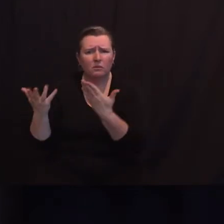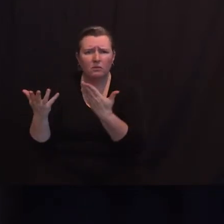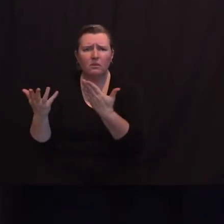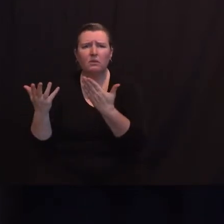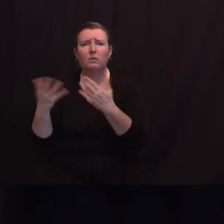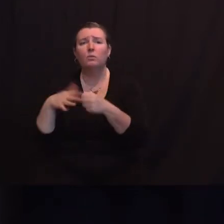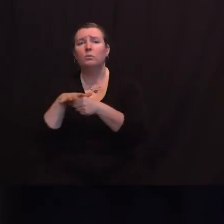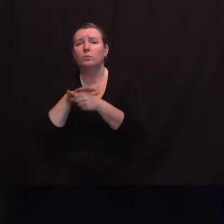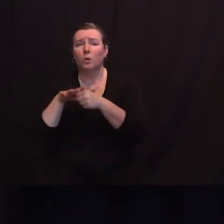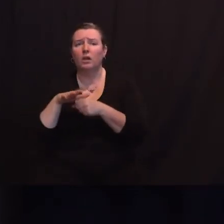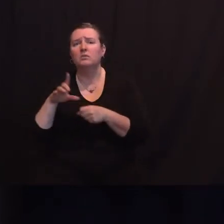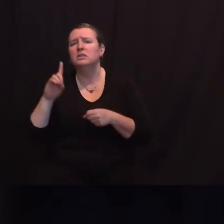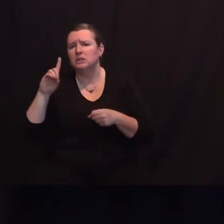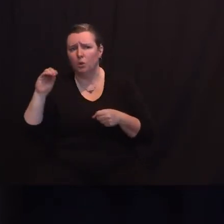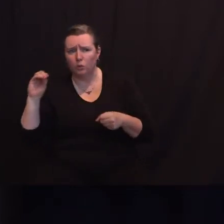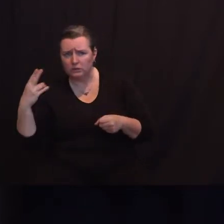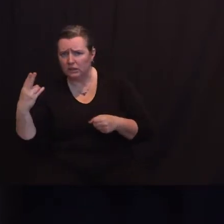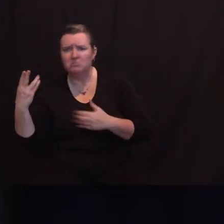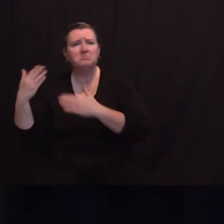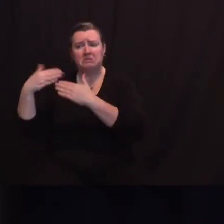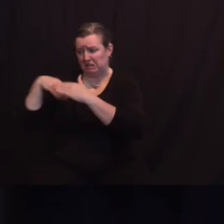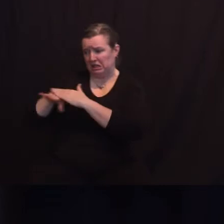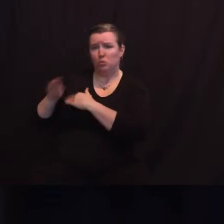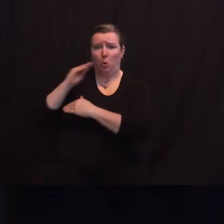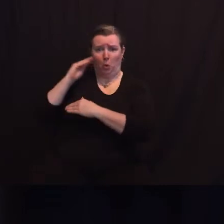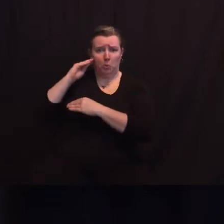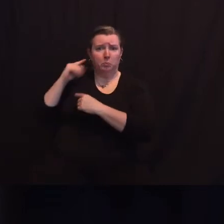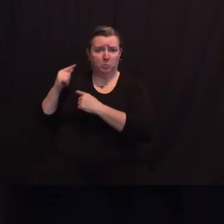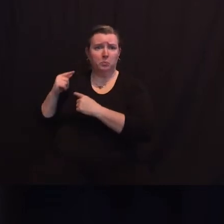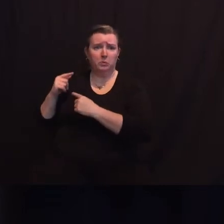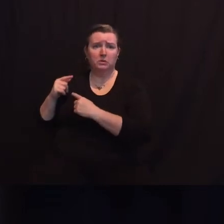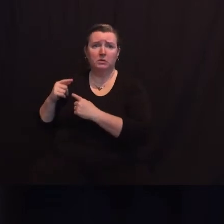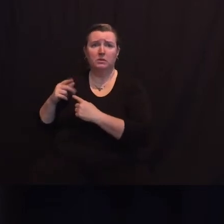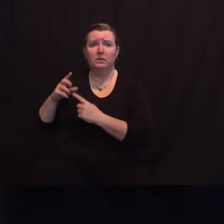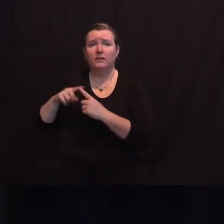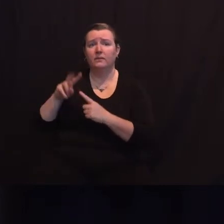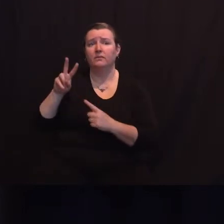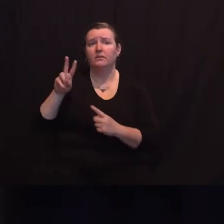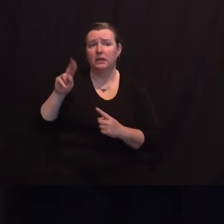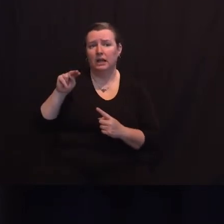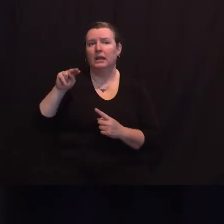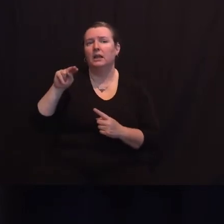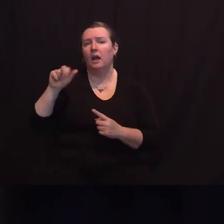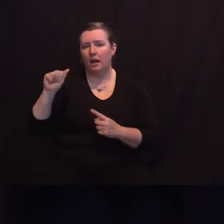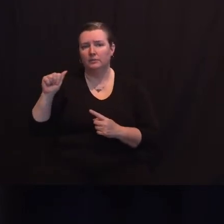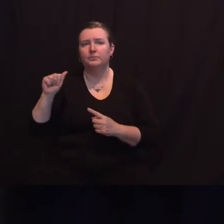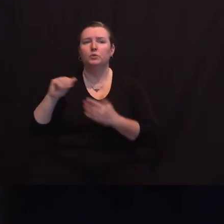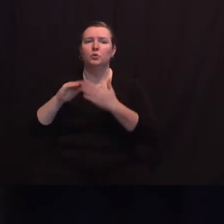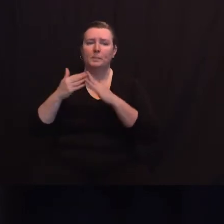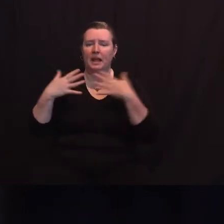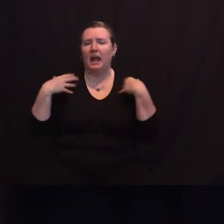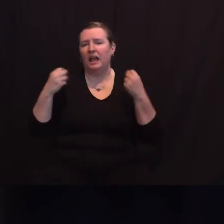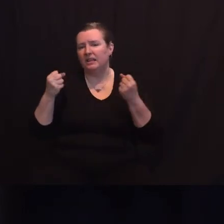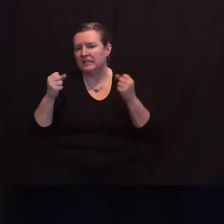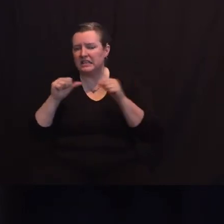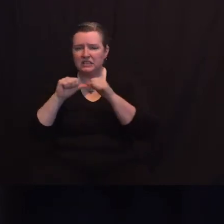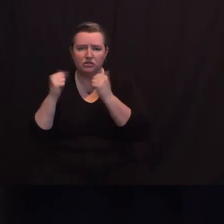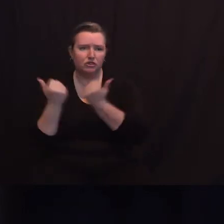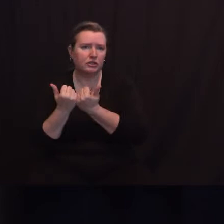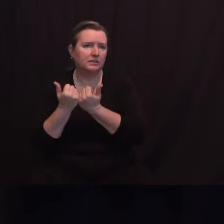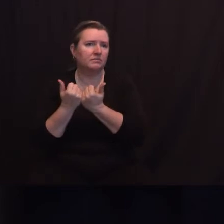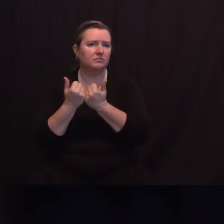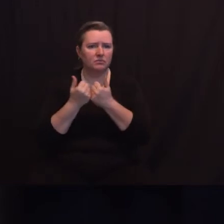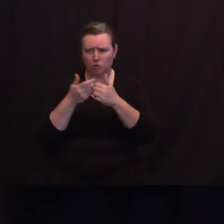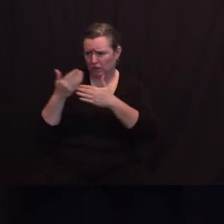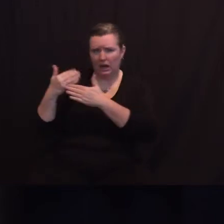homes, along with VNAs and community health agencies. We will be working with them. Some of them have already done pilots